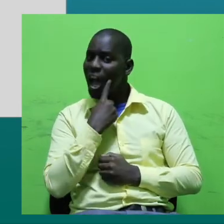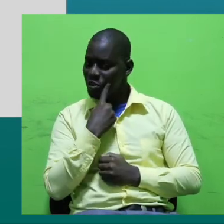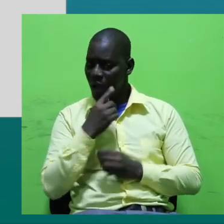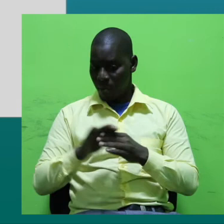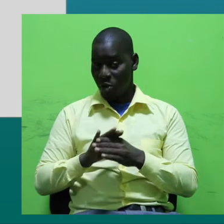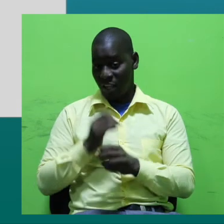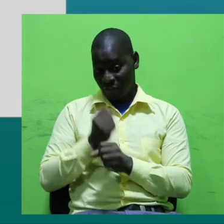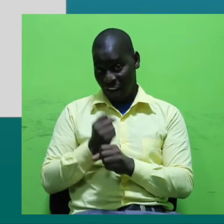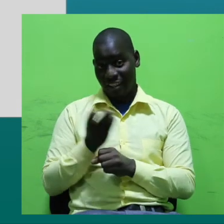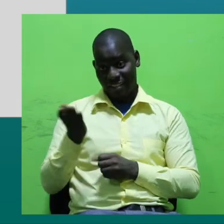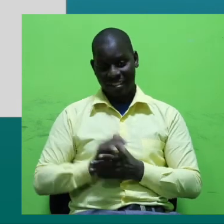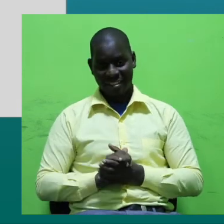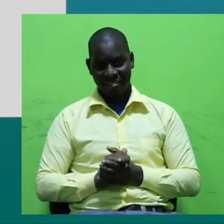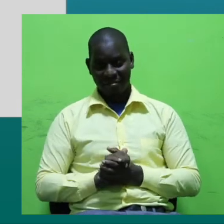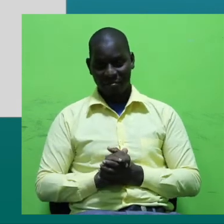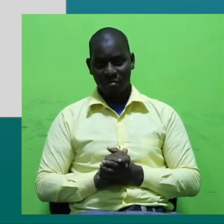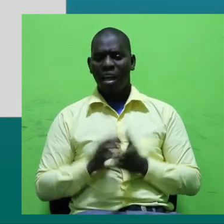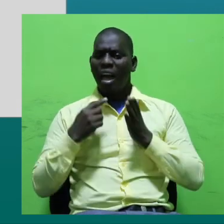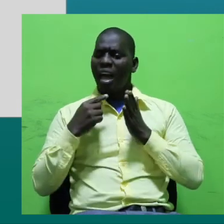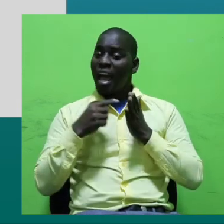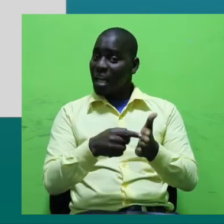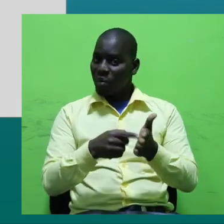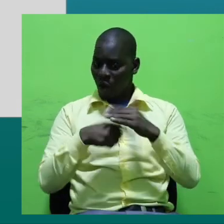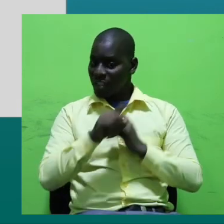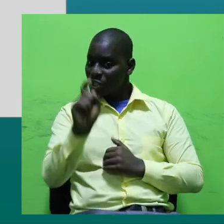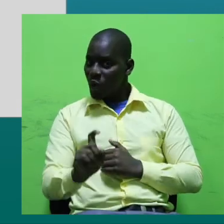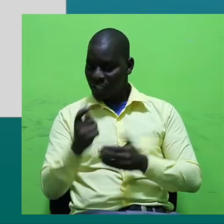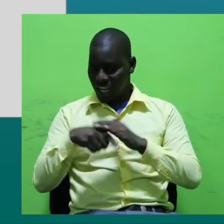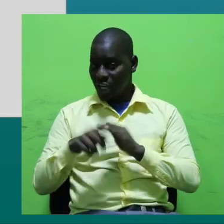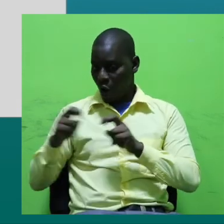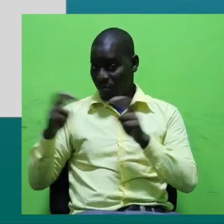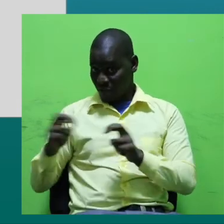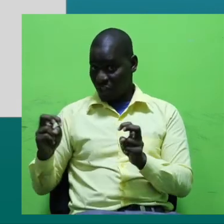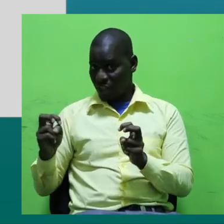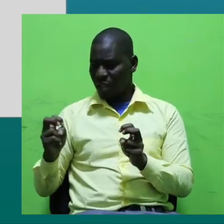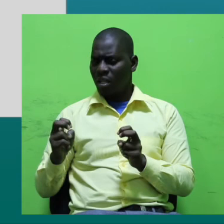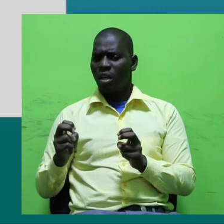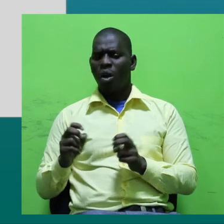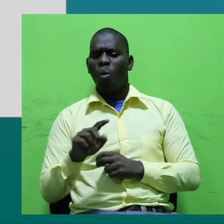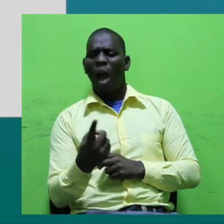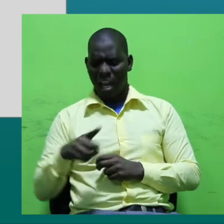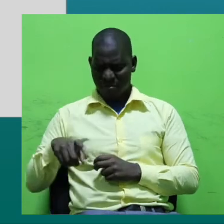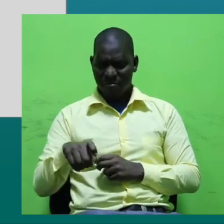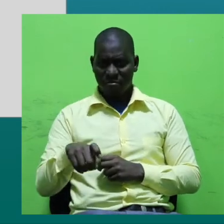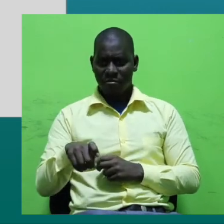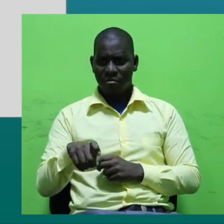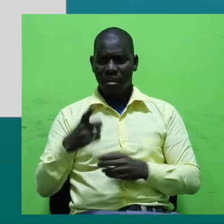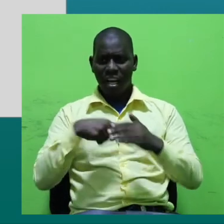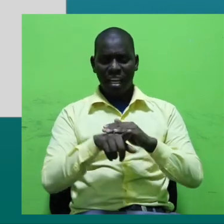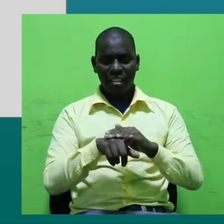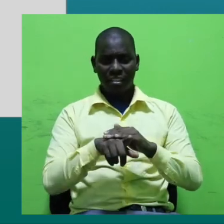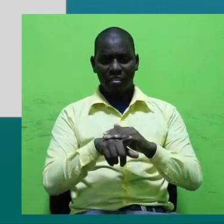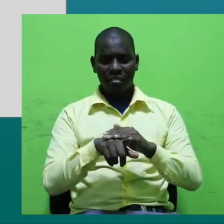accepted as a scientific proof for the theory, an experiment uses variables to test a hypothesis.